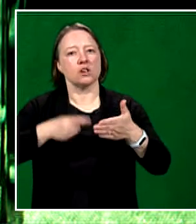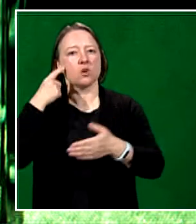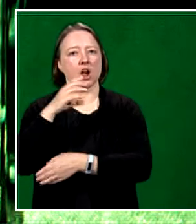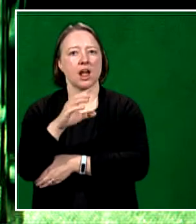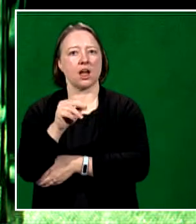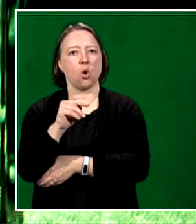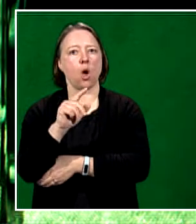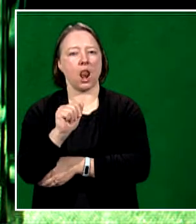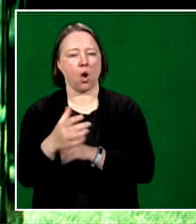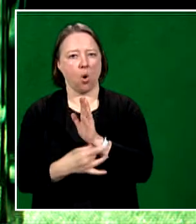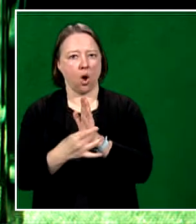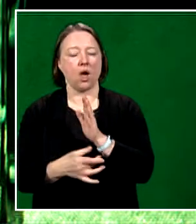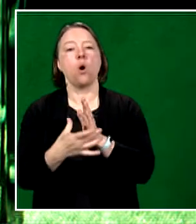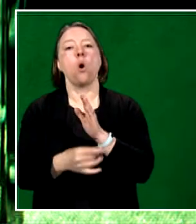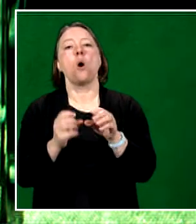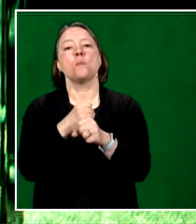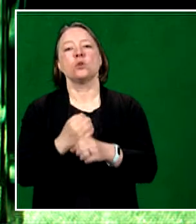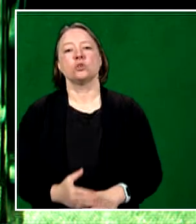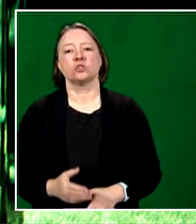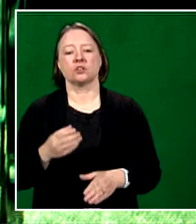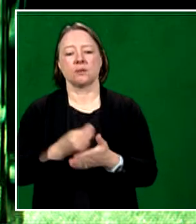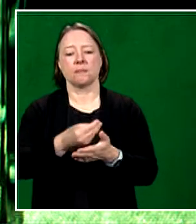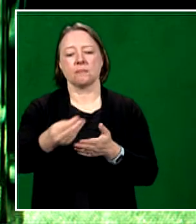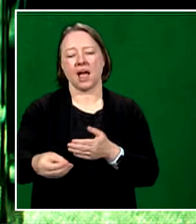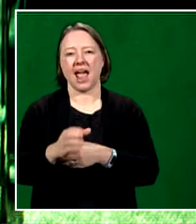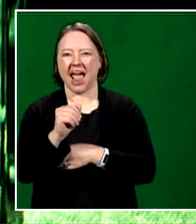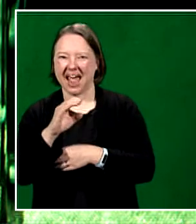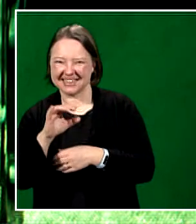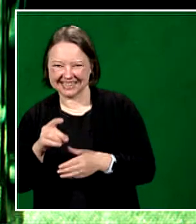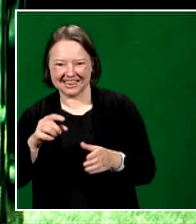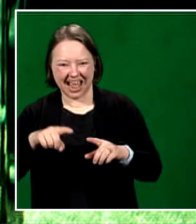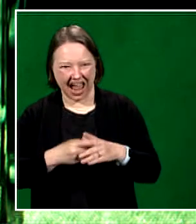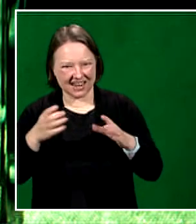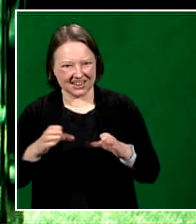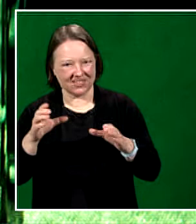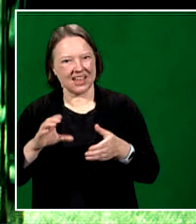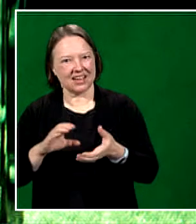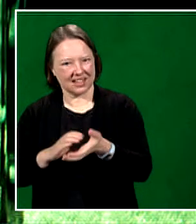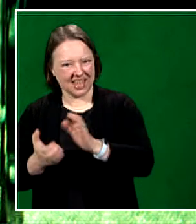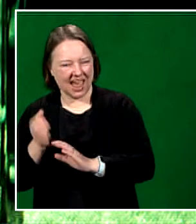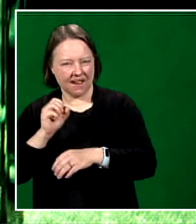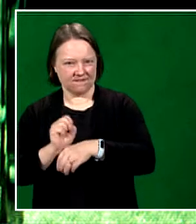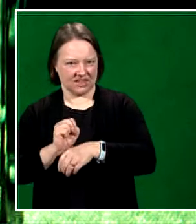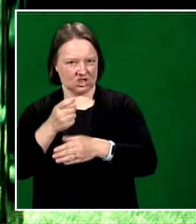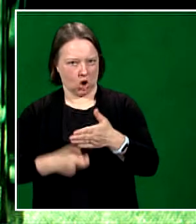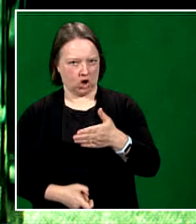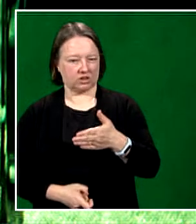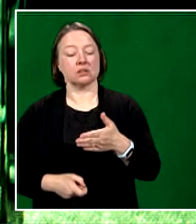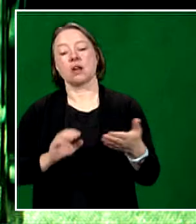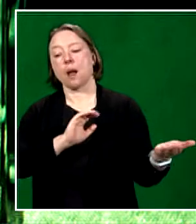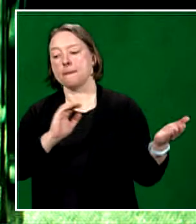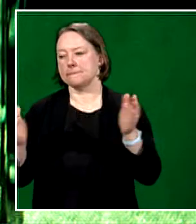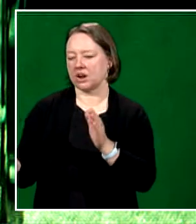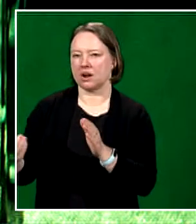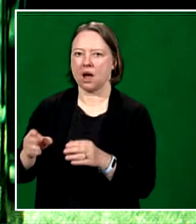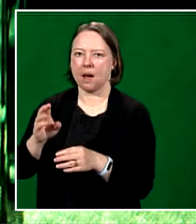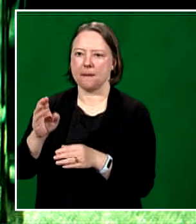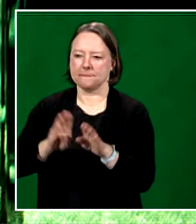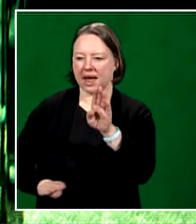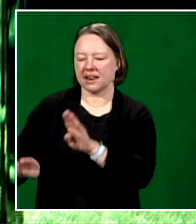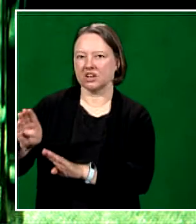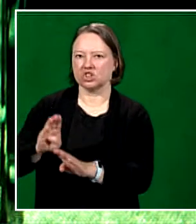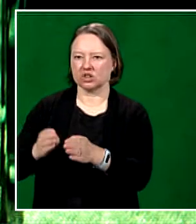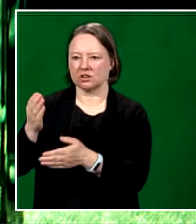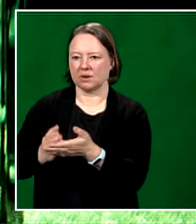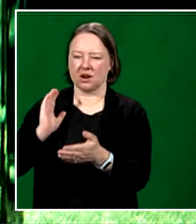oil. Oil producers usually purchase acid-activated clays at a fixed cost. In comparison, the biological nature of